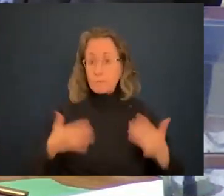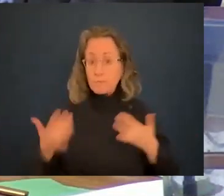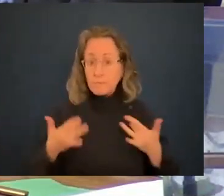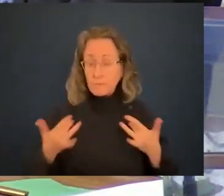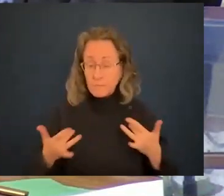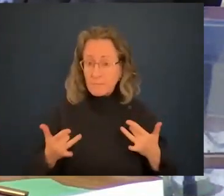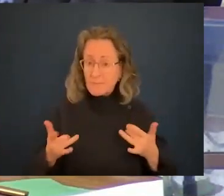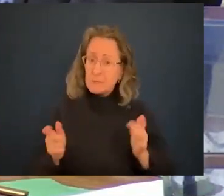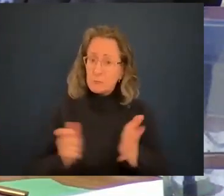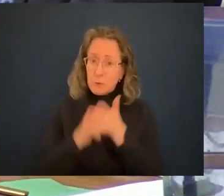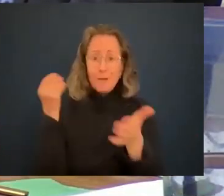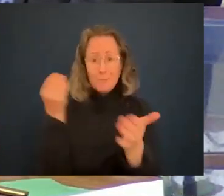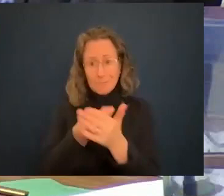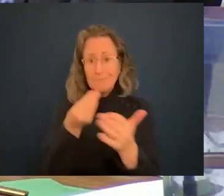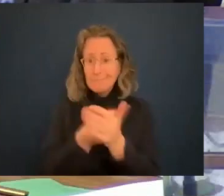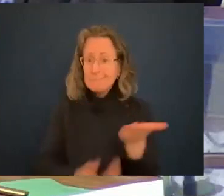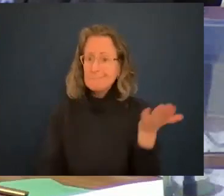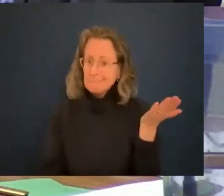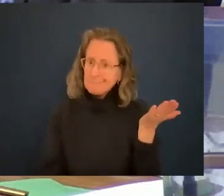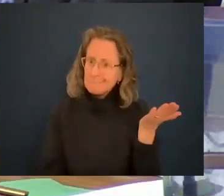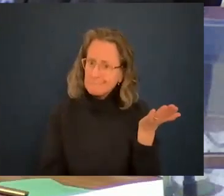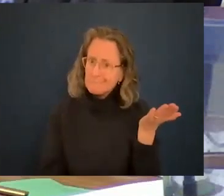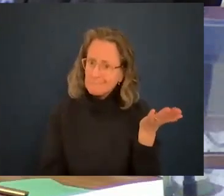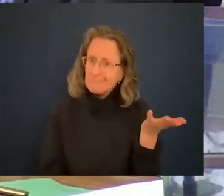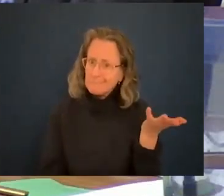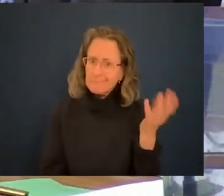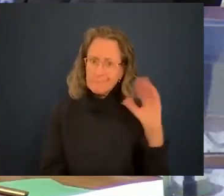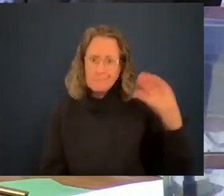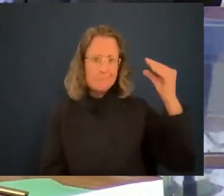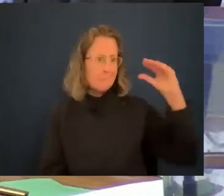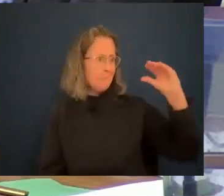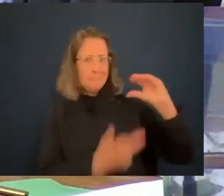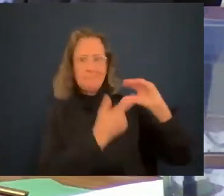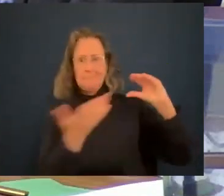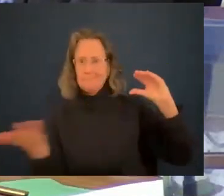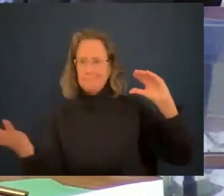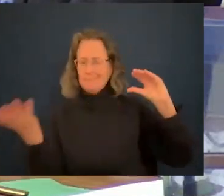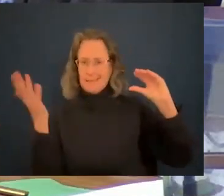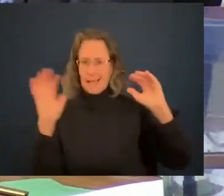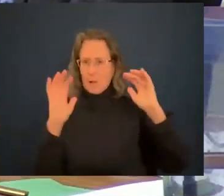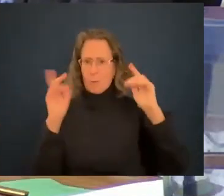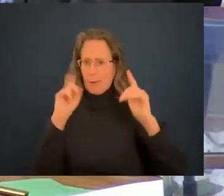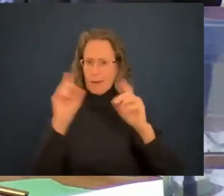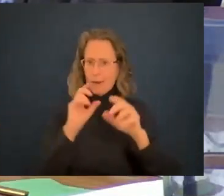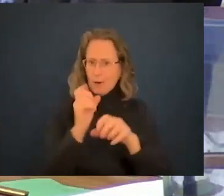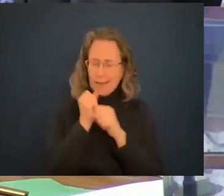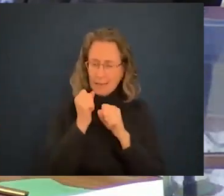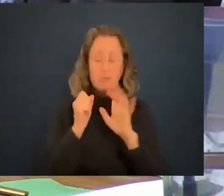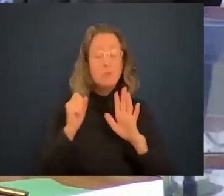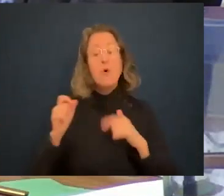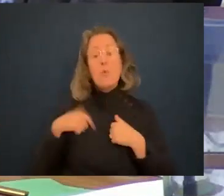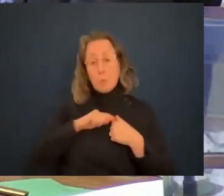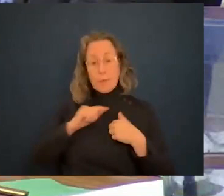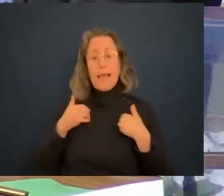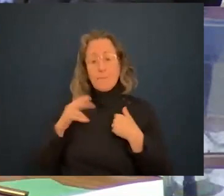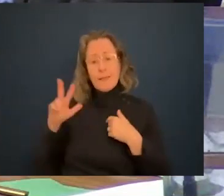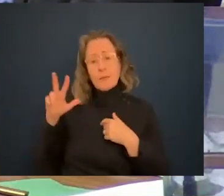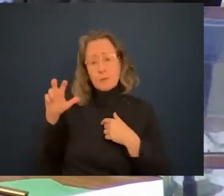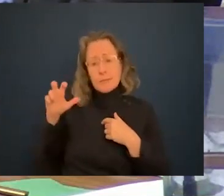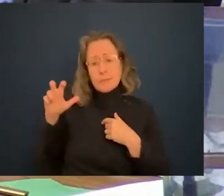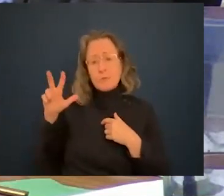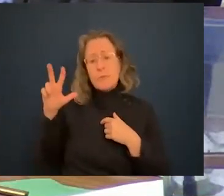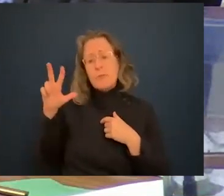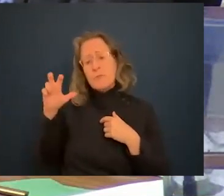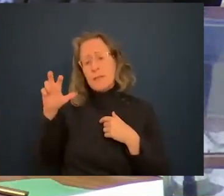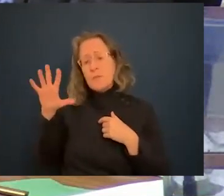and so uh I want to be considering ways that we can use the 3 300 potentially 350 to